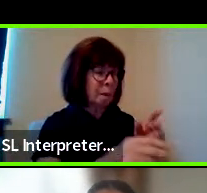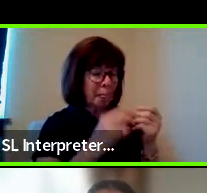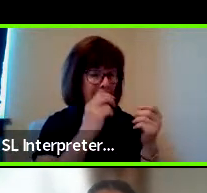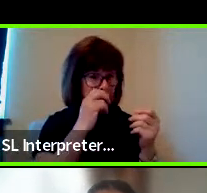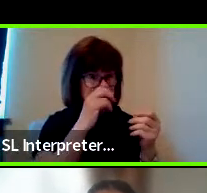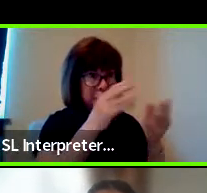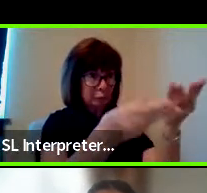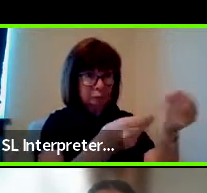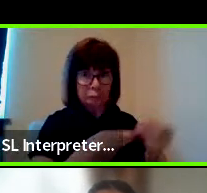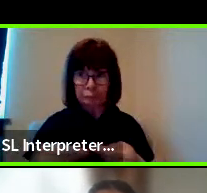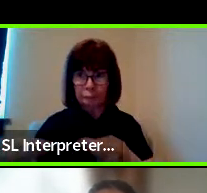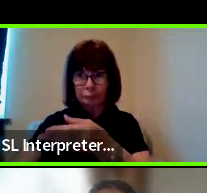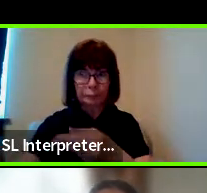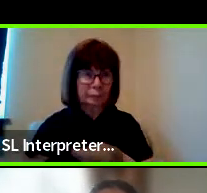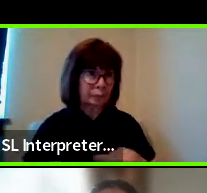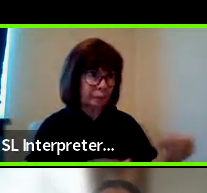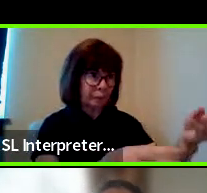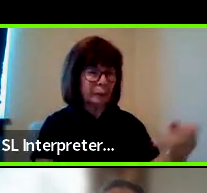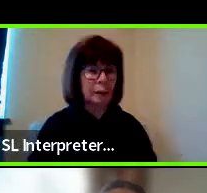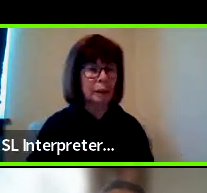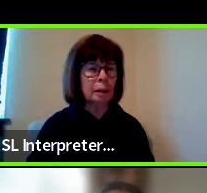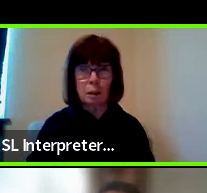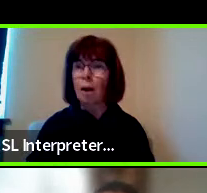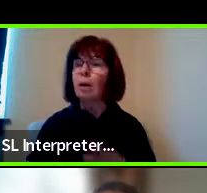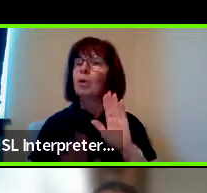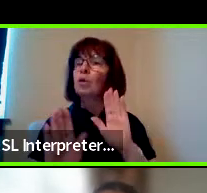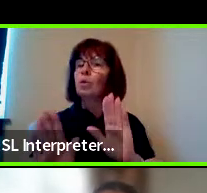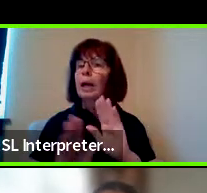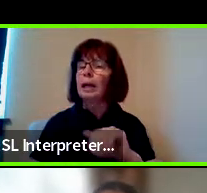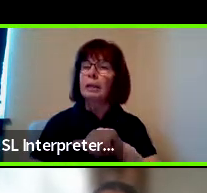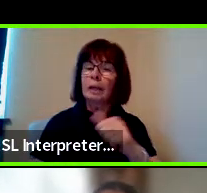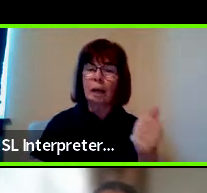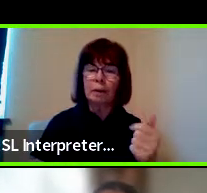thought, feedback on this?